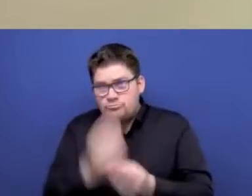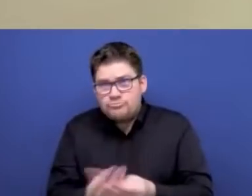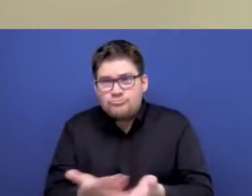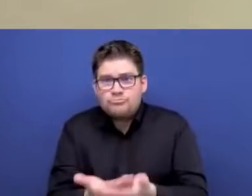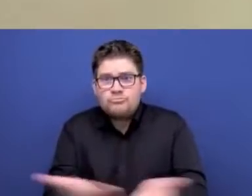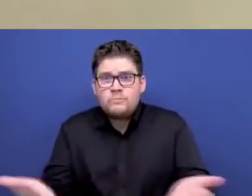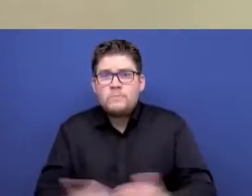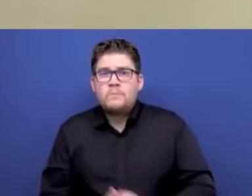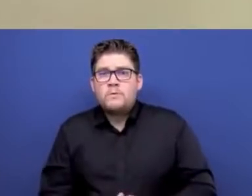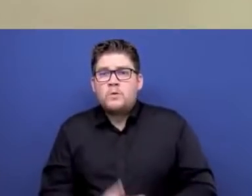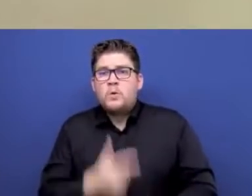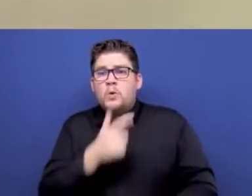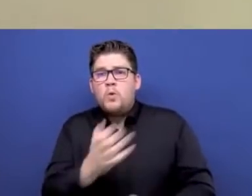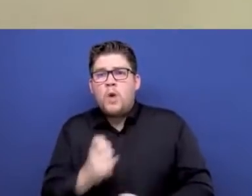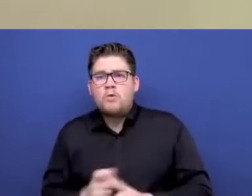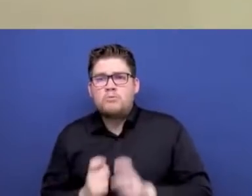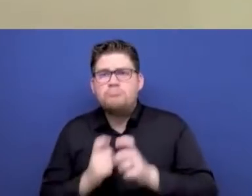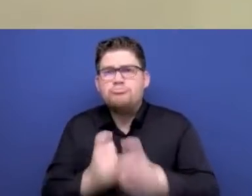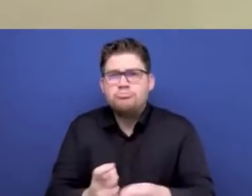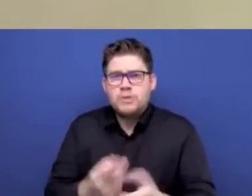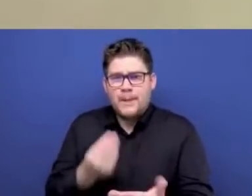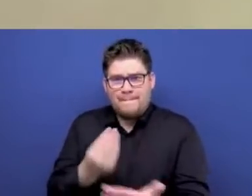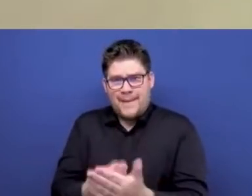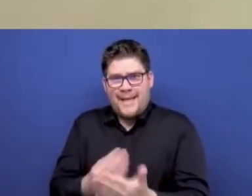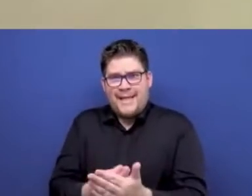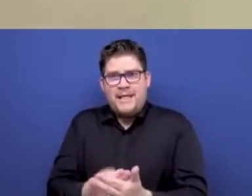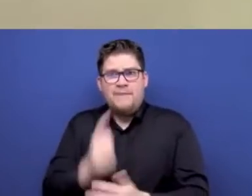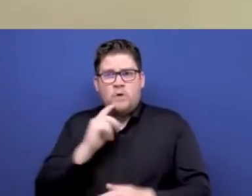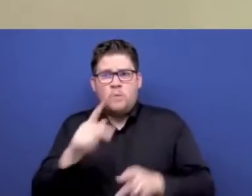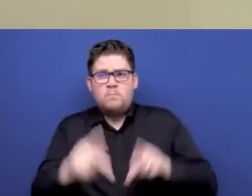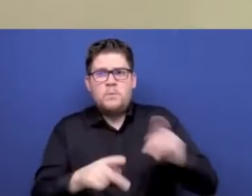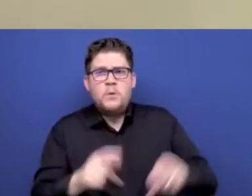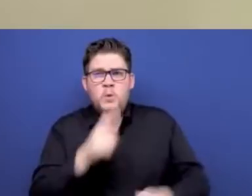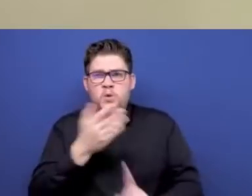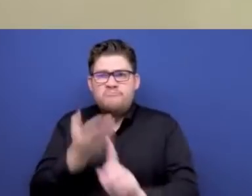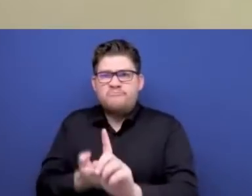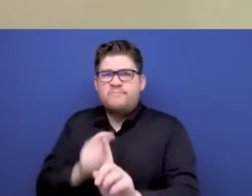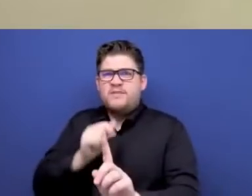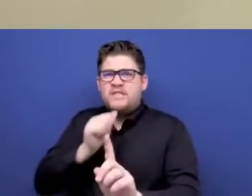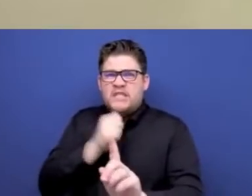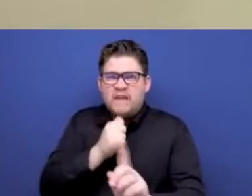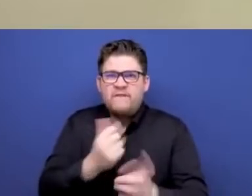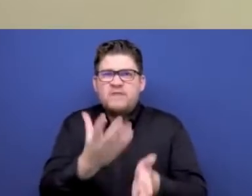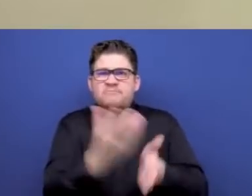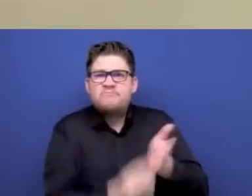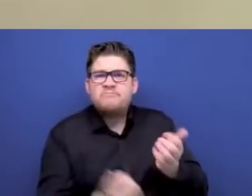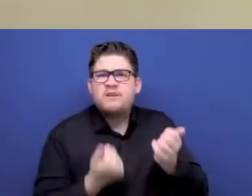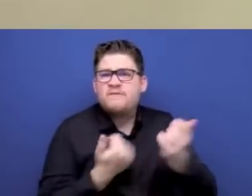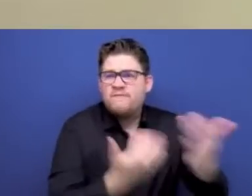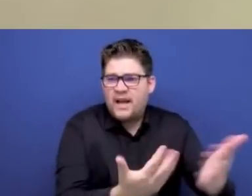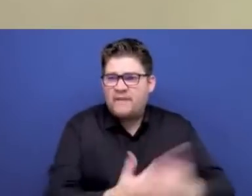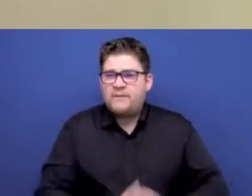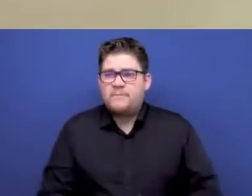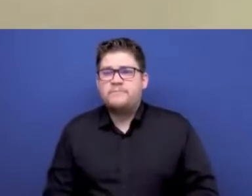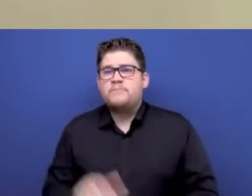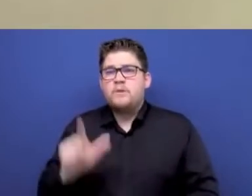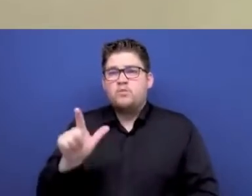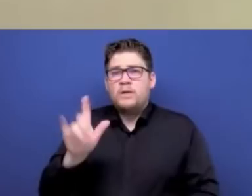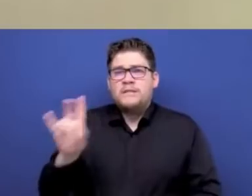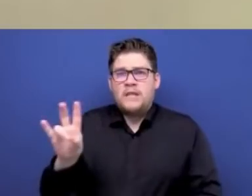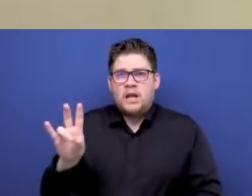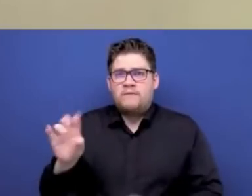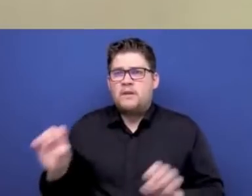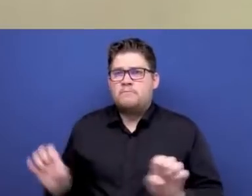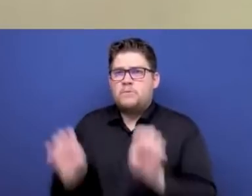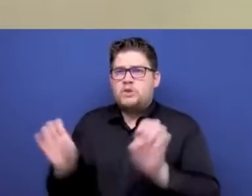the wildfire season. So currently in British Columbia, we have 27 states of local emergency. We have 8 band council